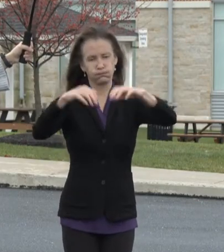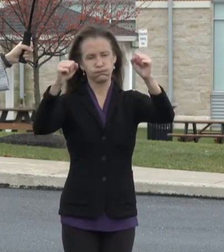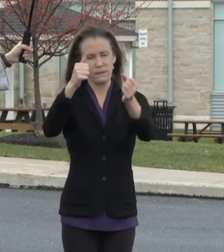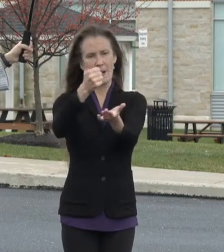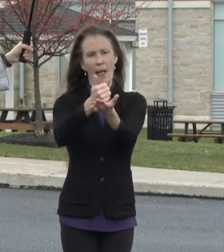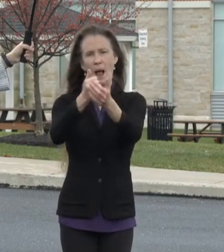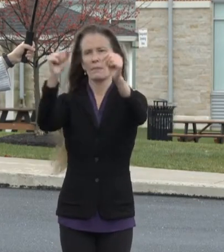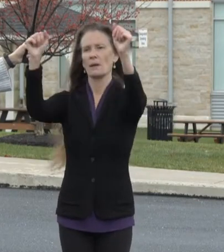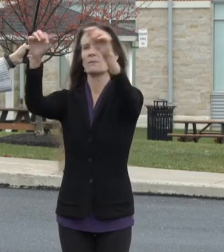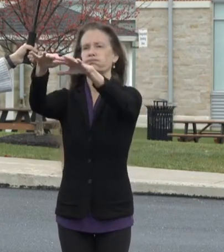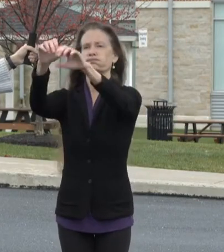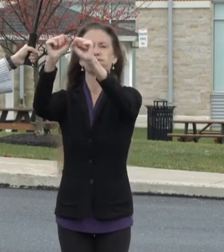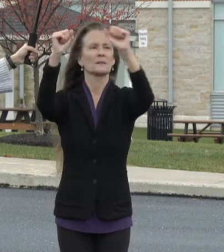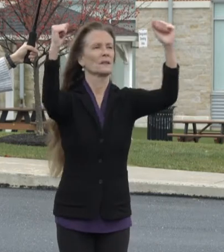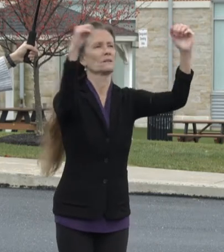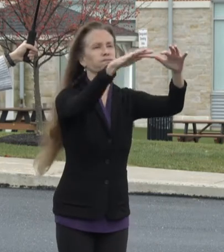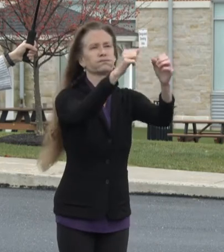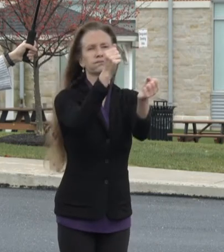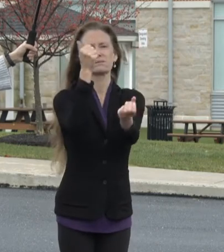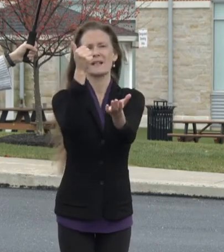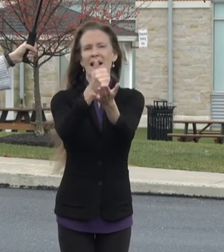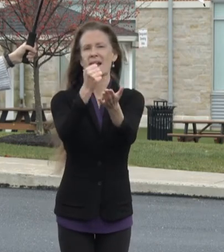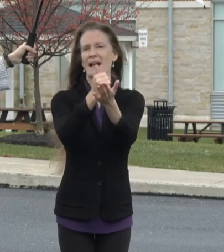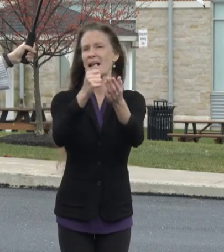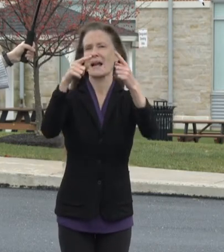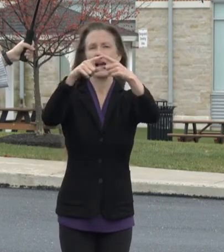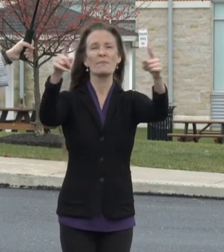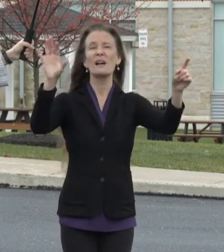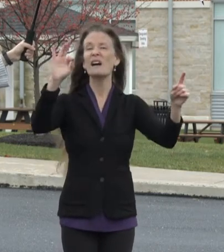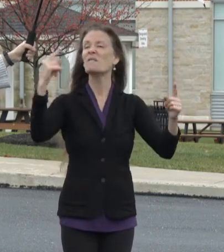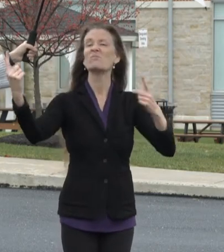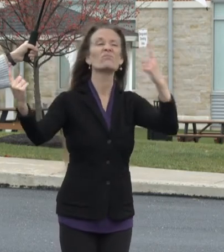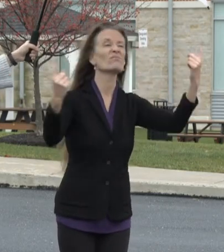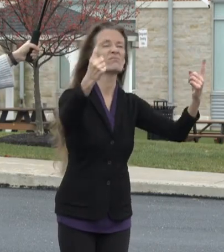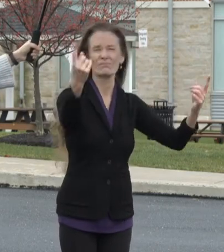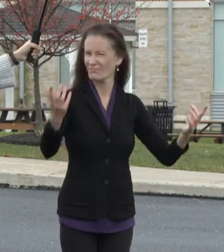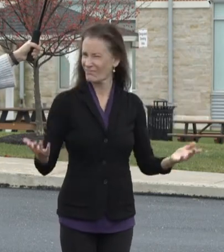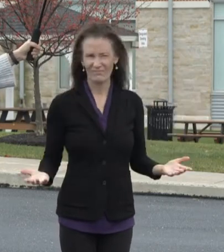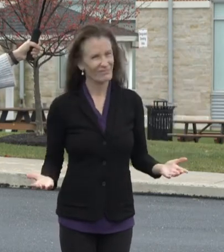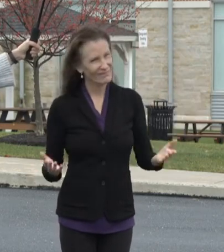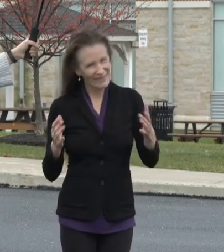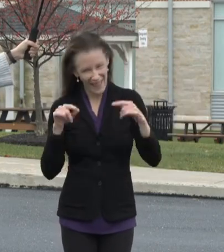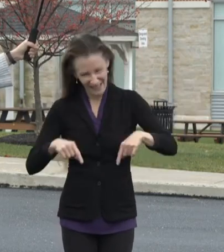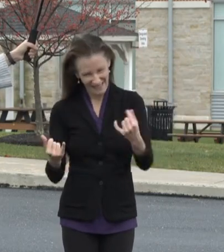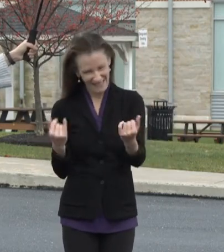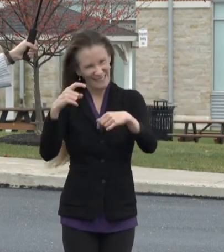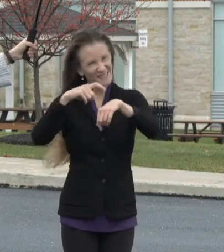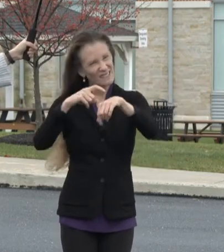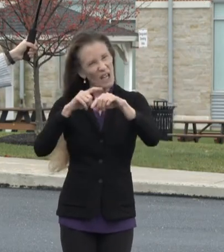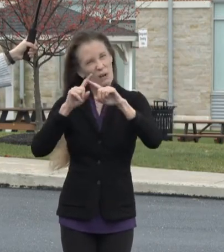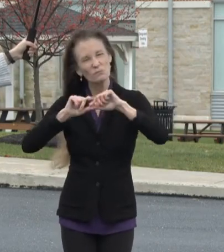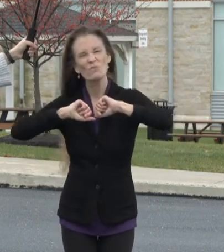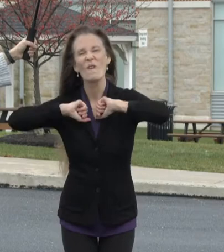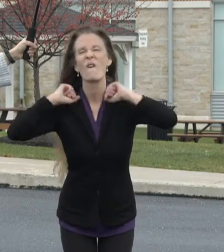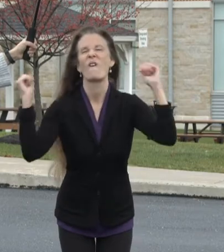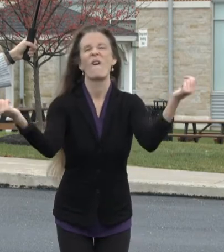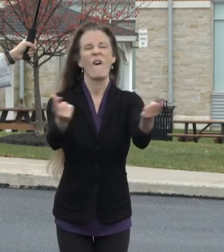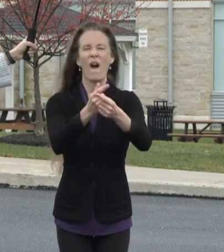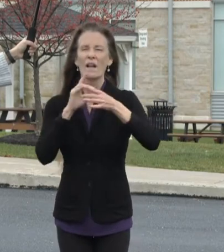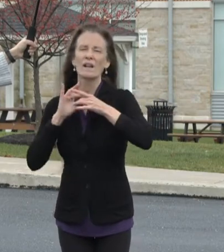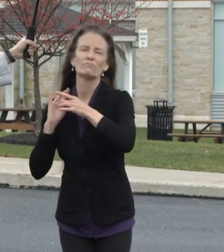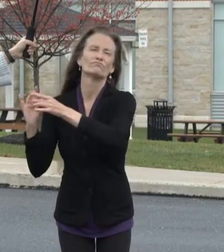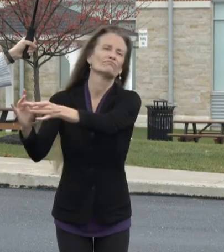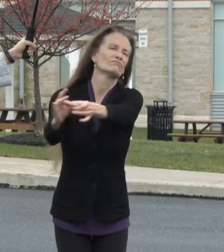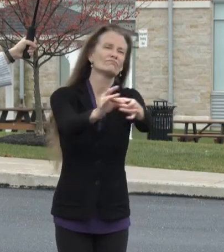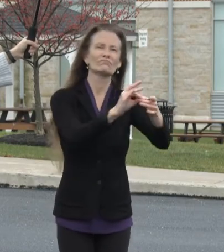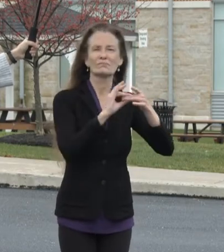and unity of effort across all involved in the response. The ultimate goal is to stop or significantly limit the virus spread in these